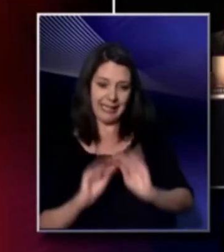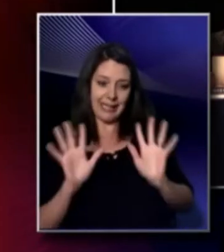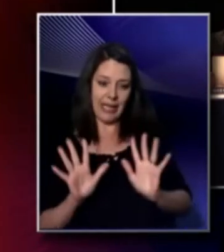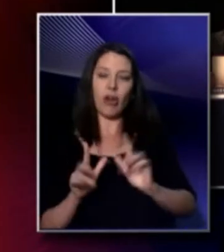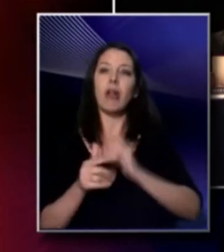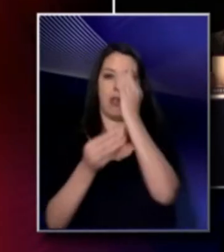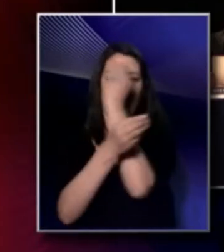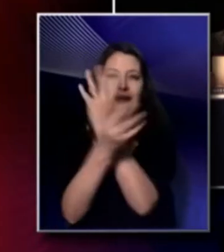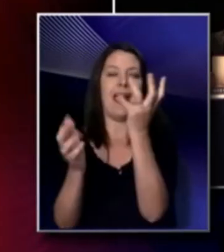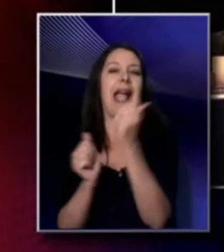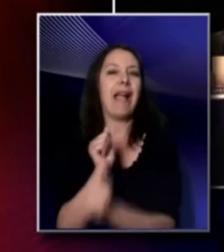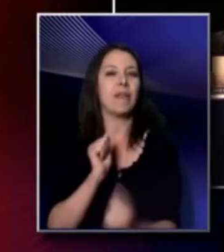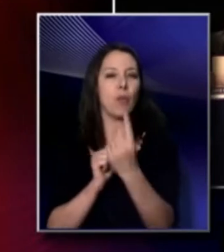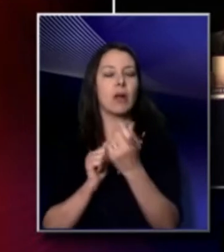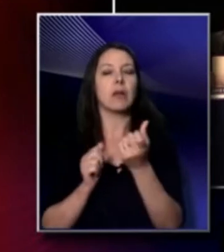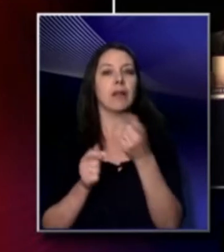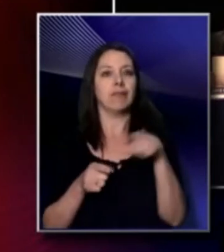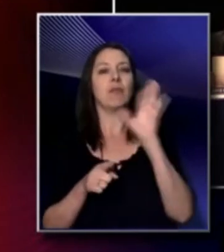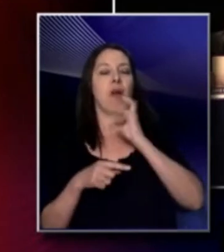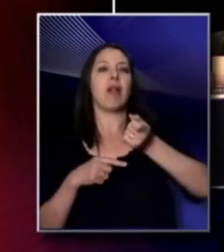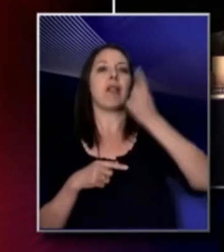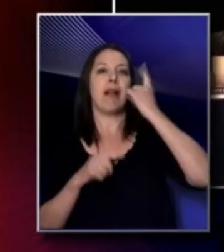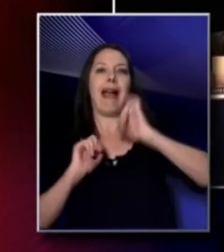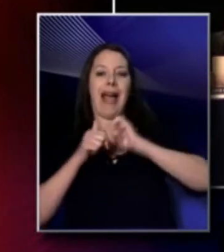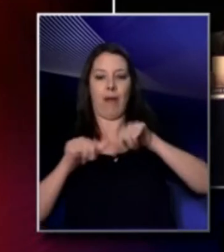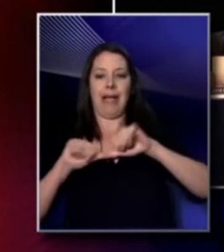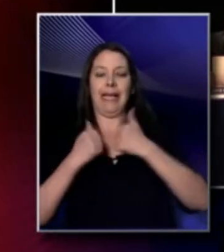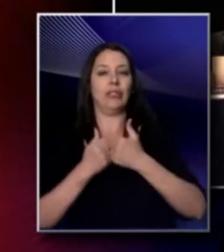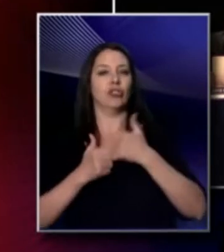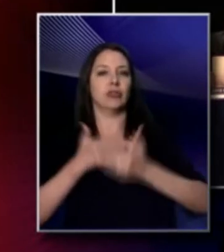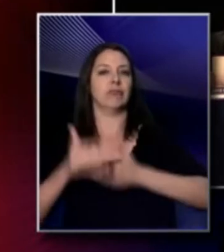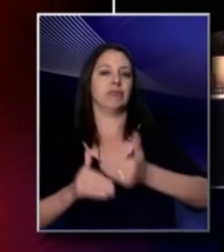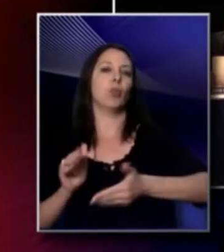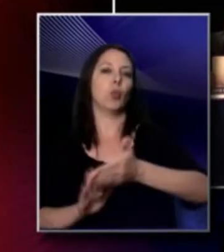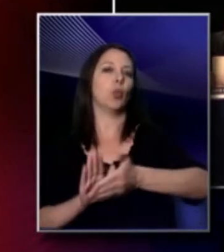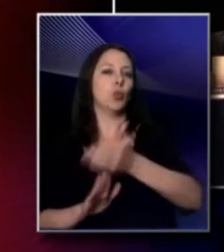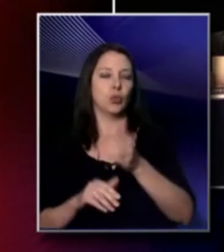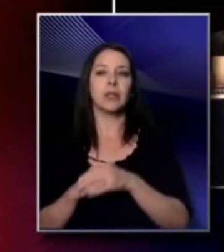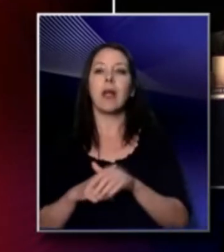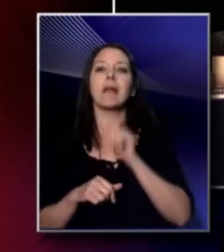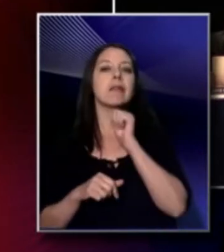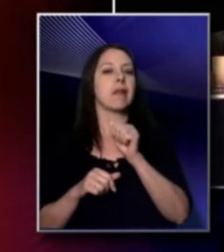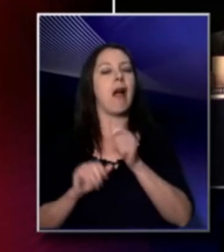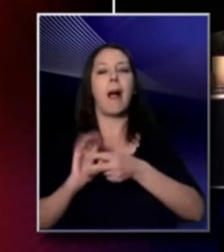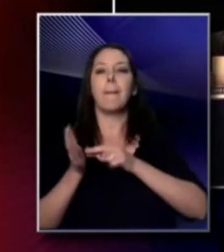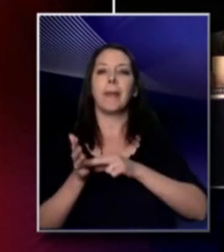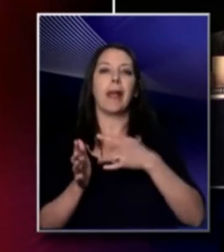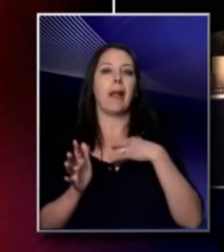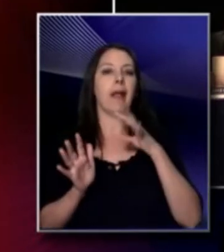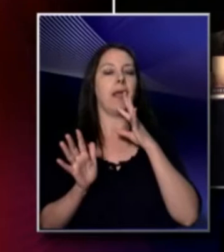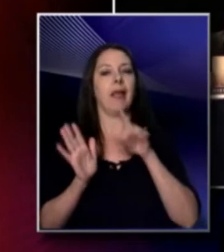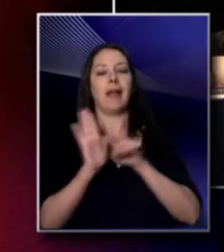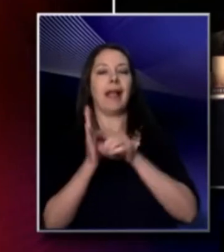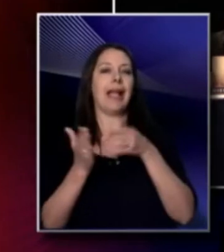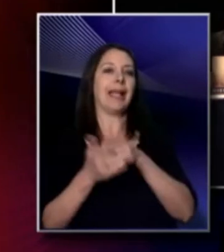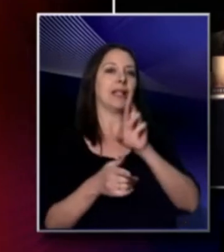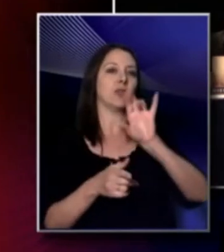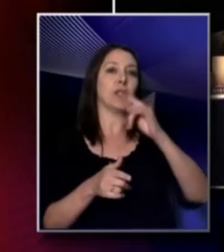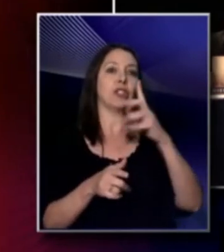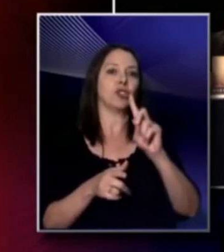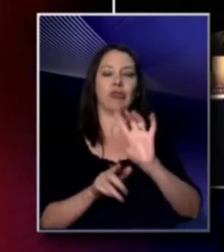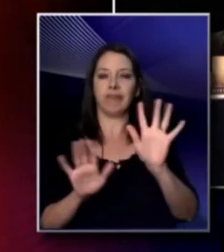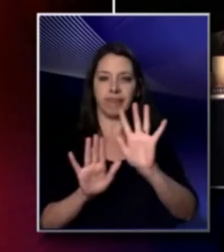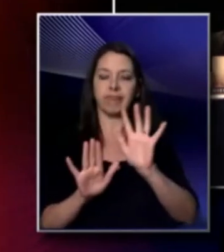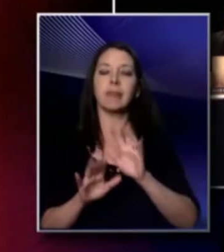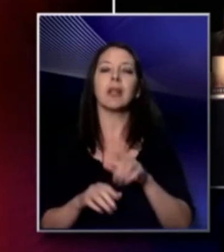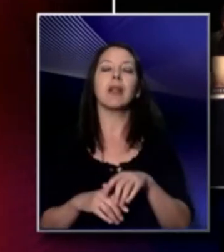understand how the agency works. And this is not a slight on Richard, because he is You know, you can even look at his presentation. He's trying to